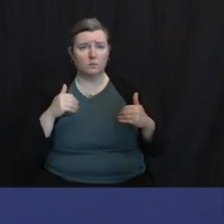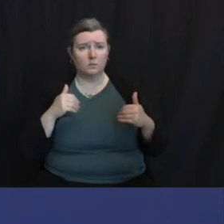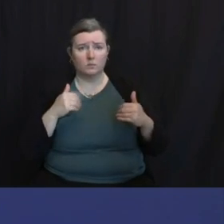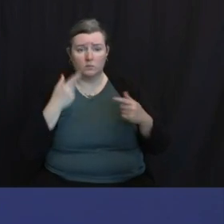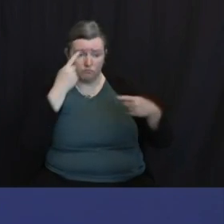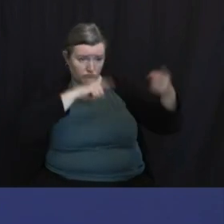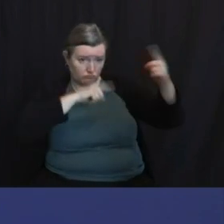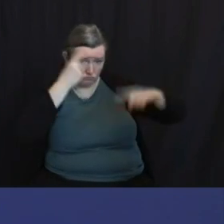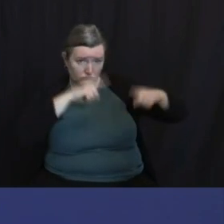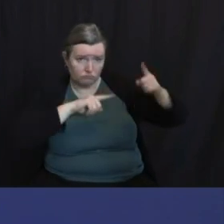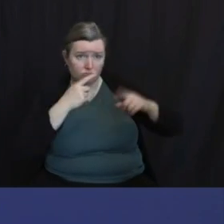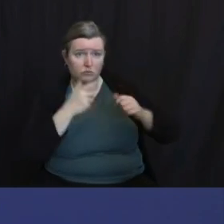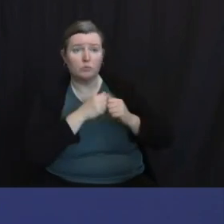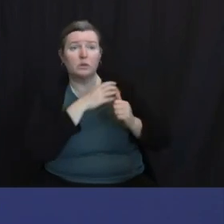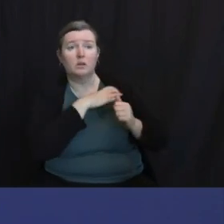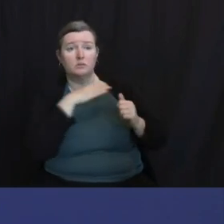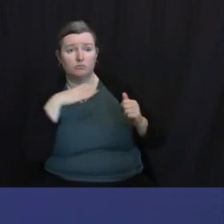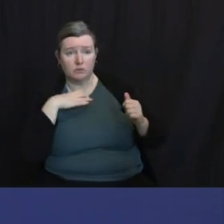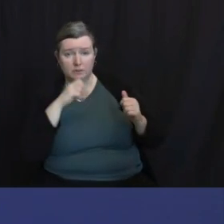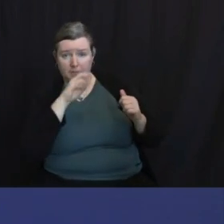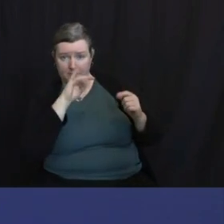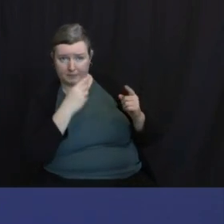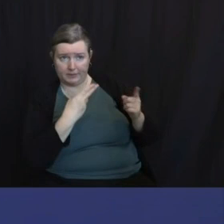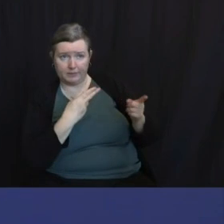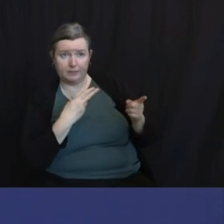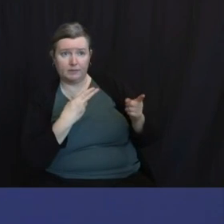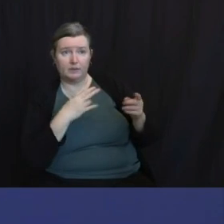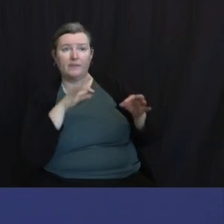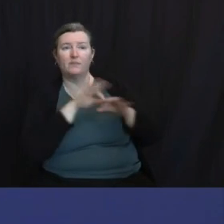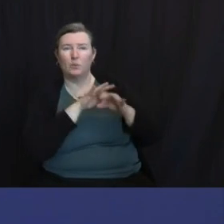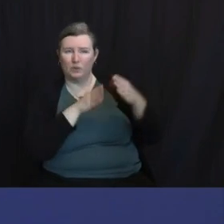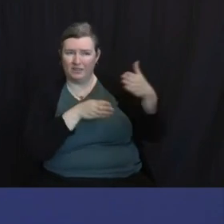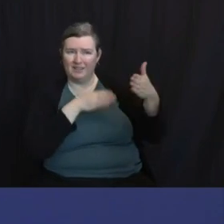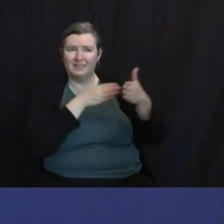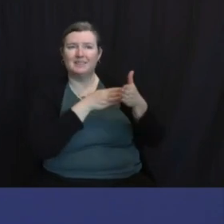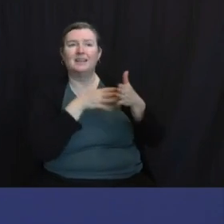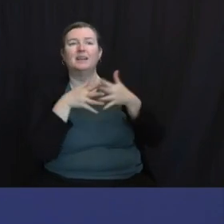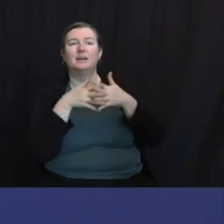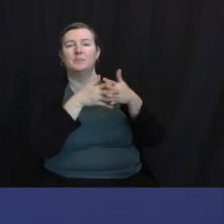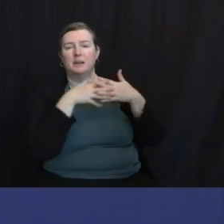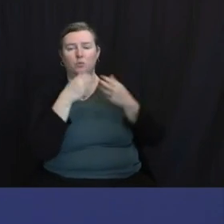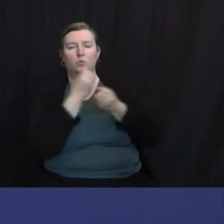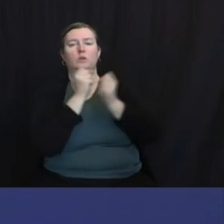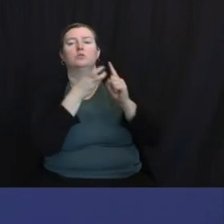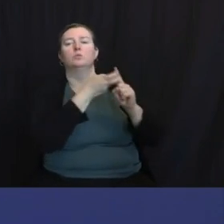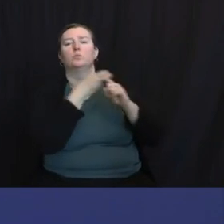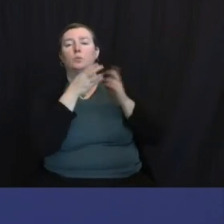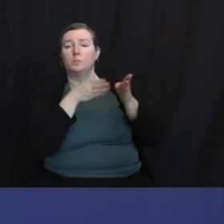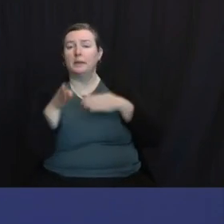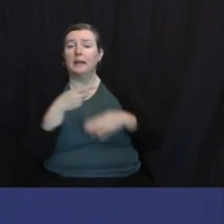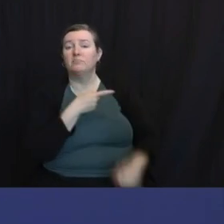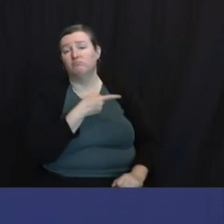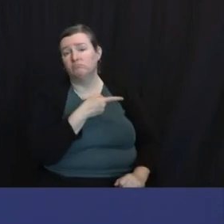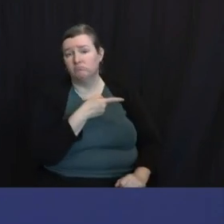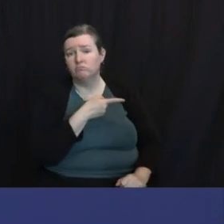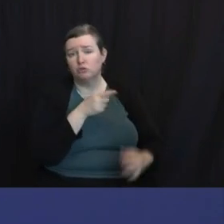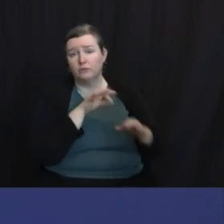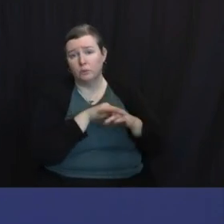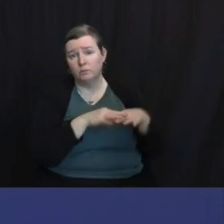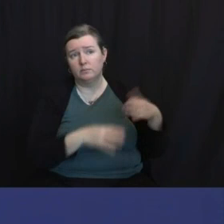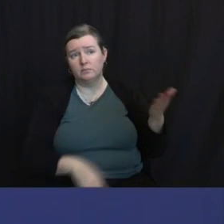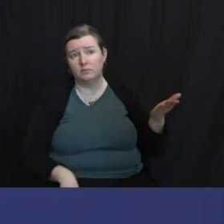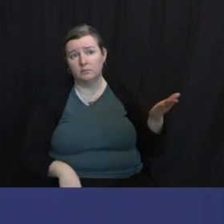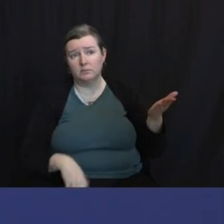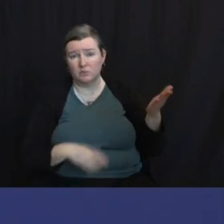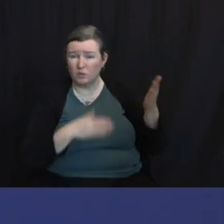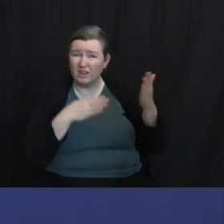voted against the American Rescue Plan. And so what does that mean? That votes against the $1,400 checks that